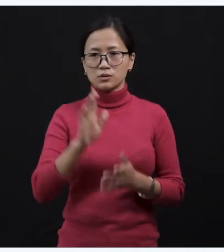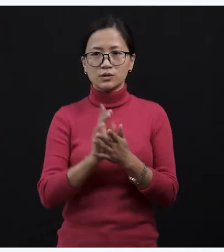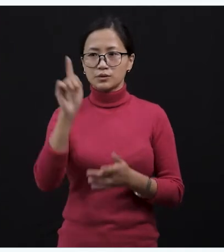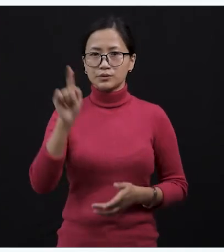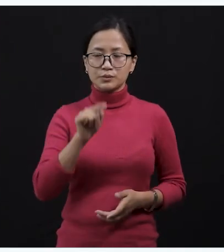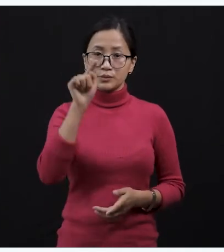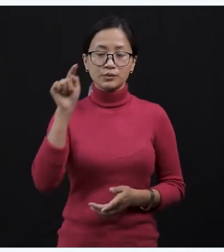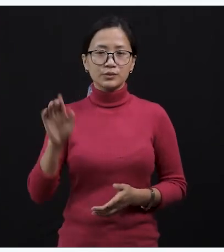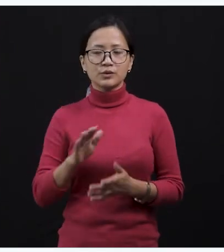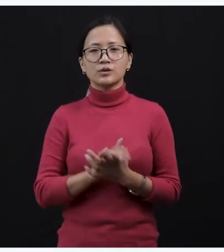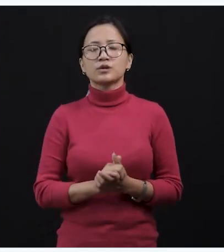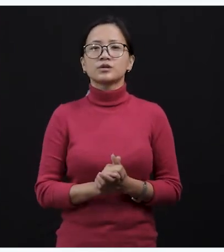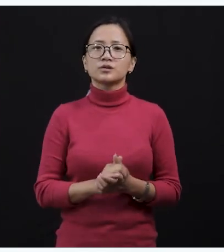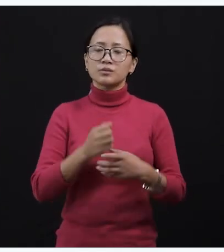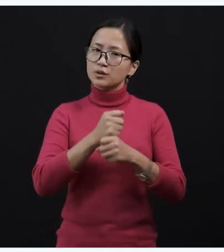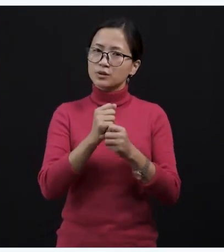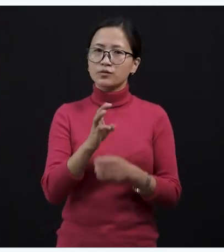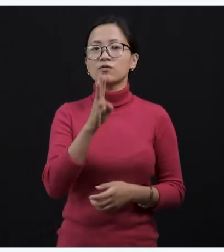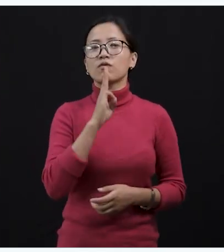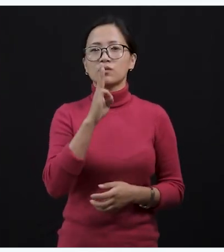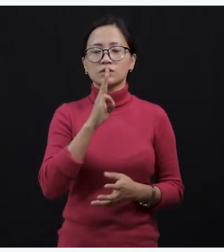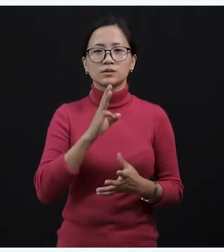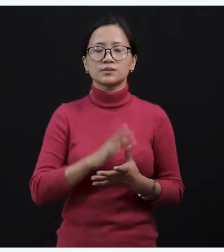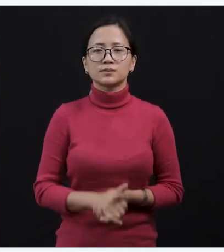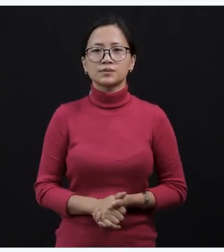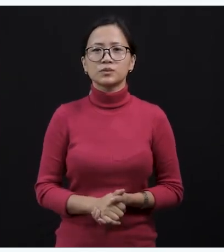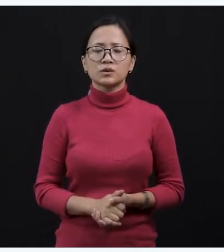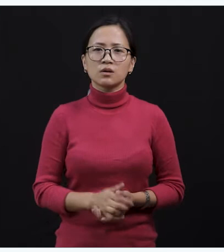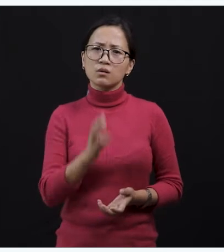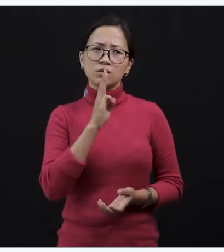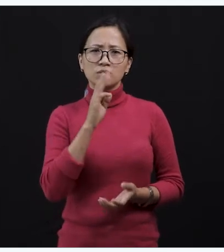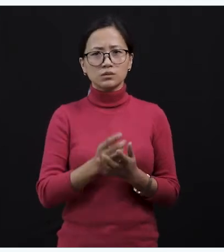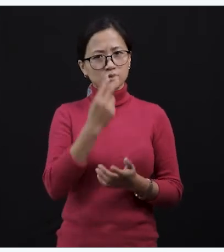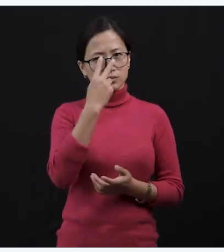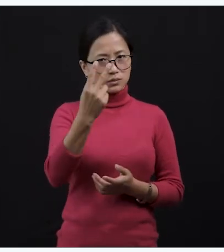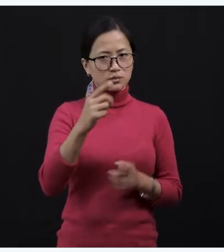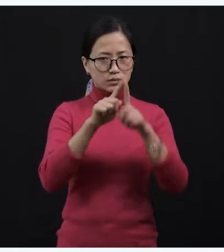71% of our earth is composed of waters? And waters you can see